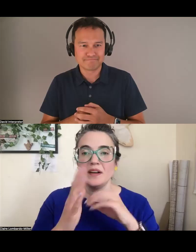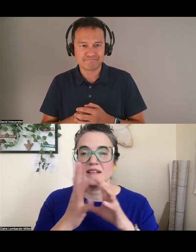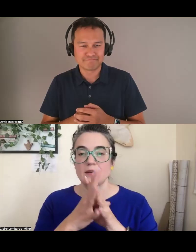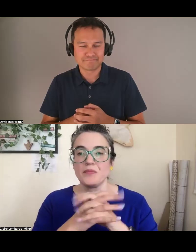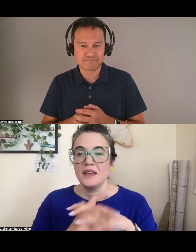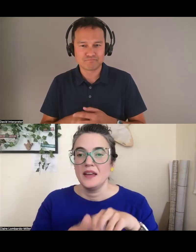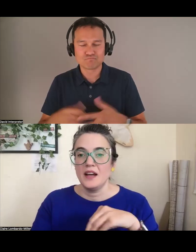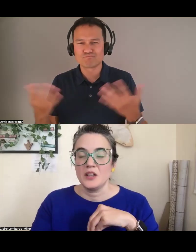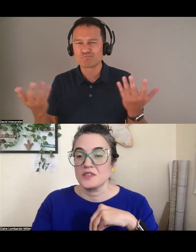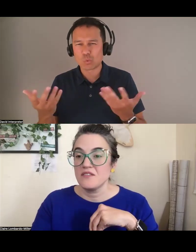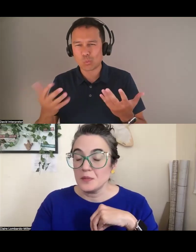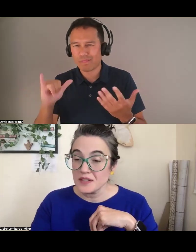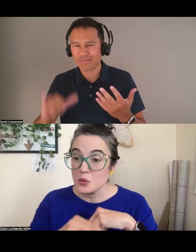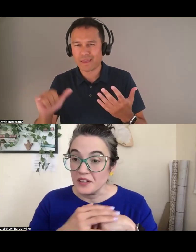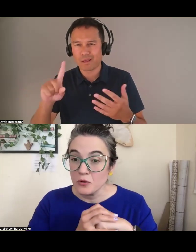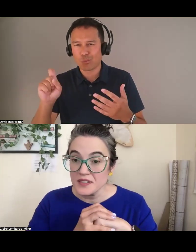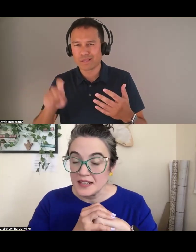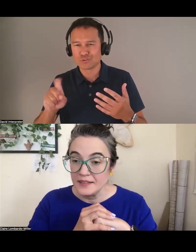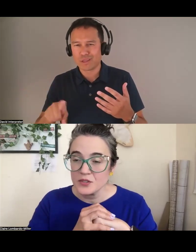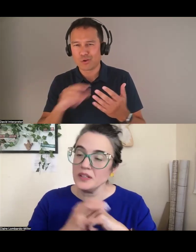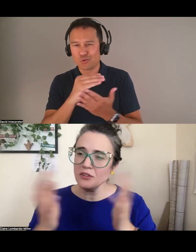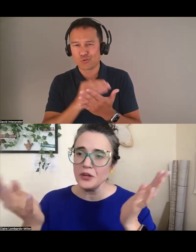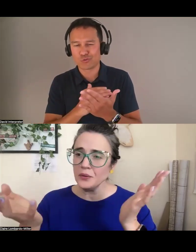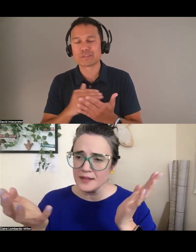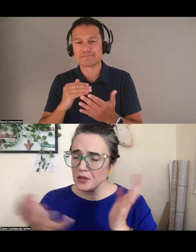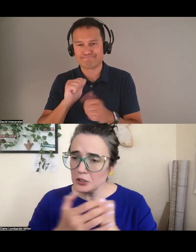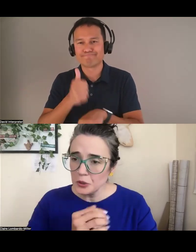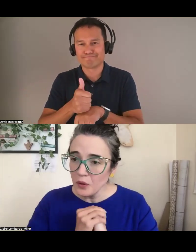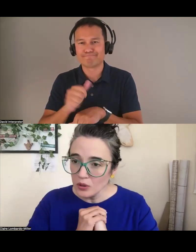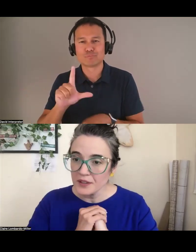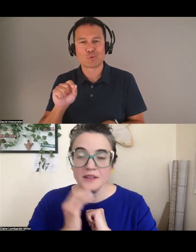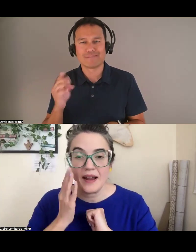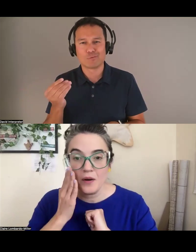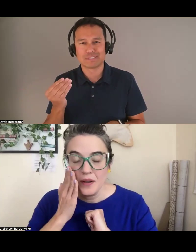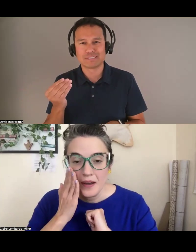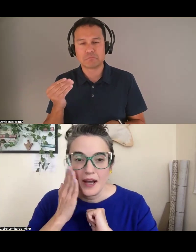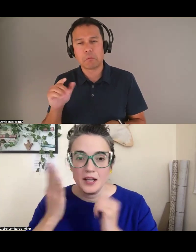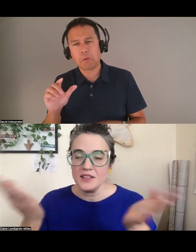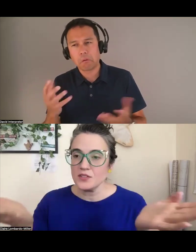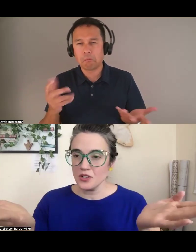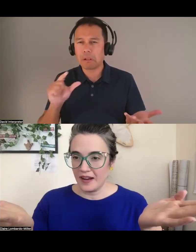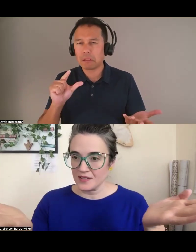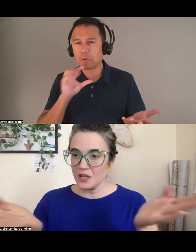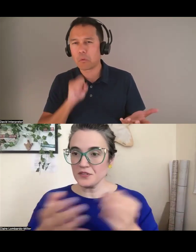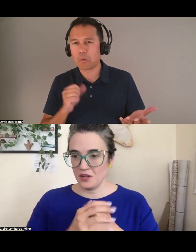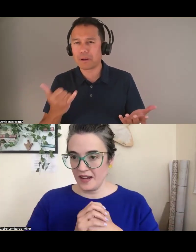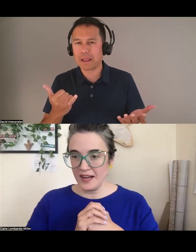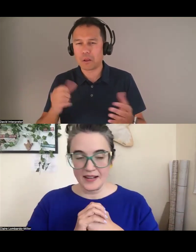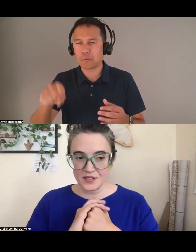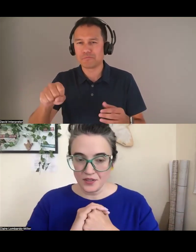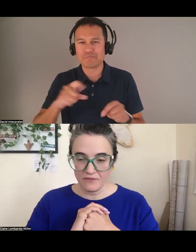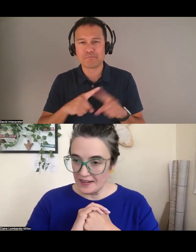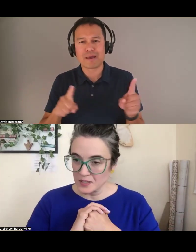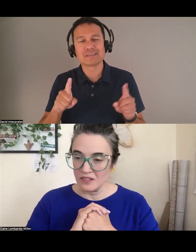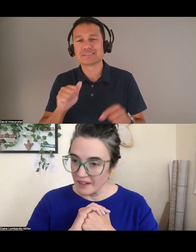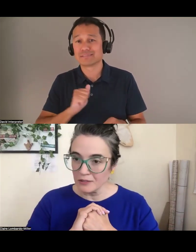So what is it? It was developed in 2014. So even though it's a little bit older now, it's a survey, a self-survey, and I